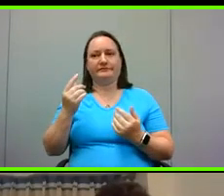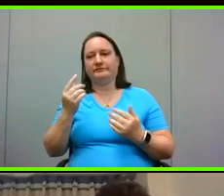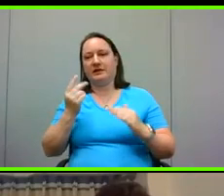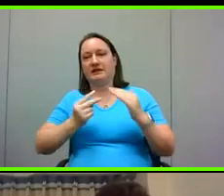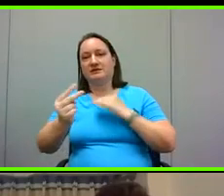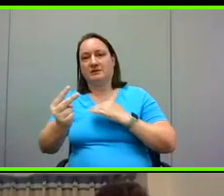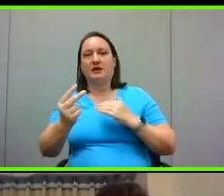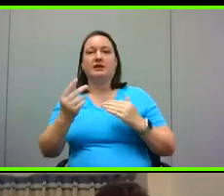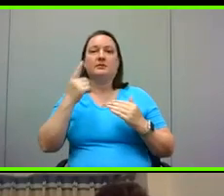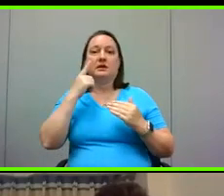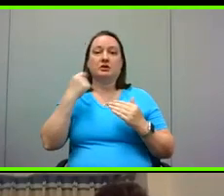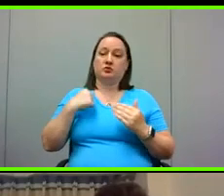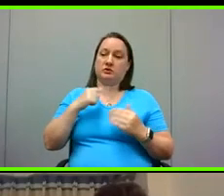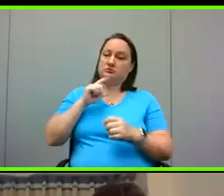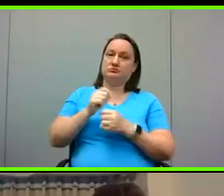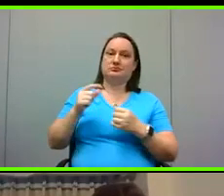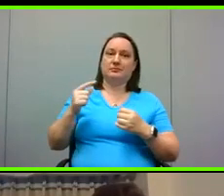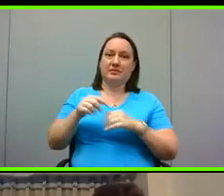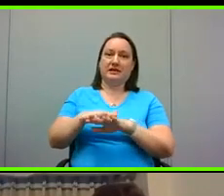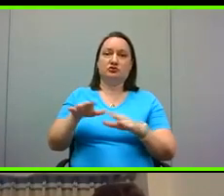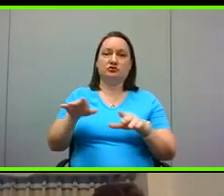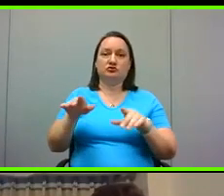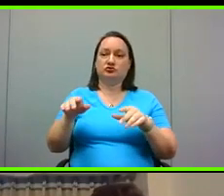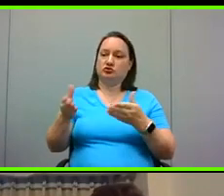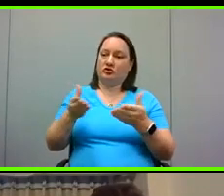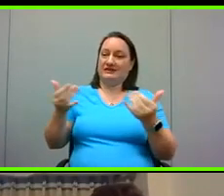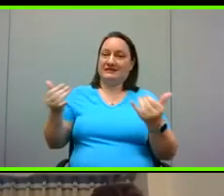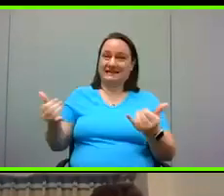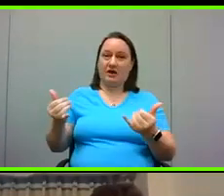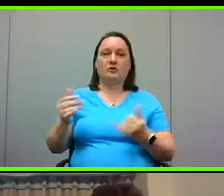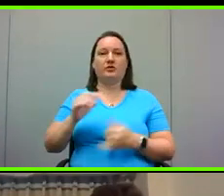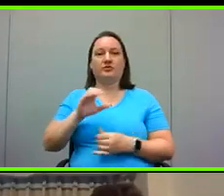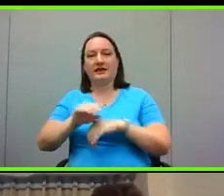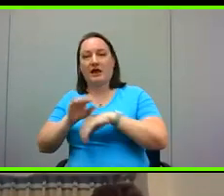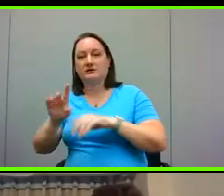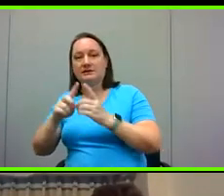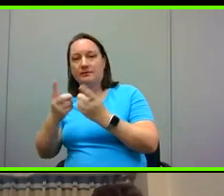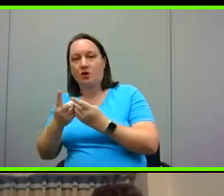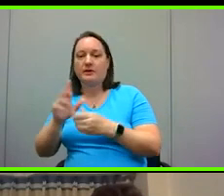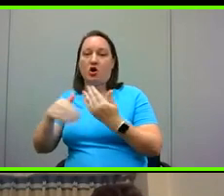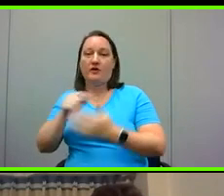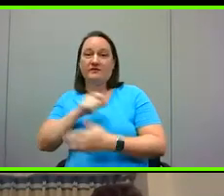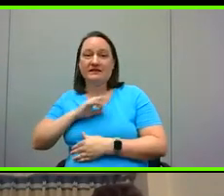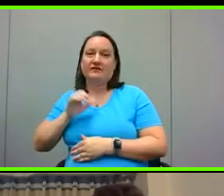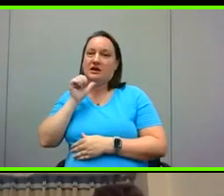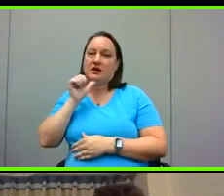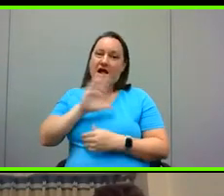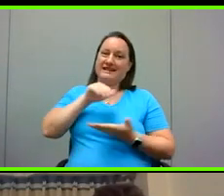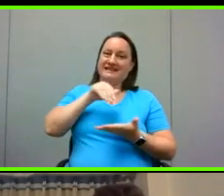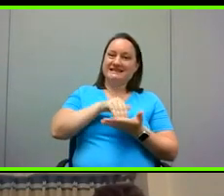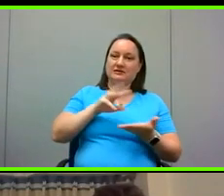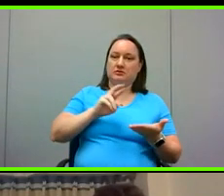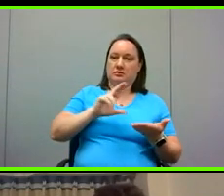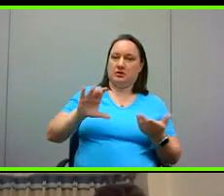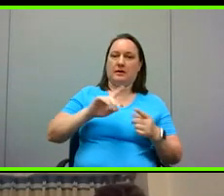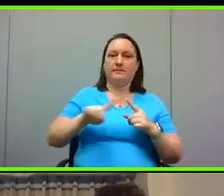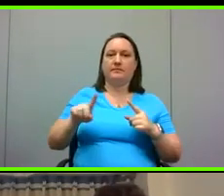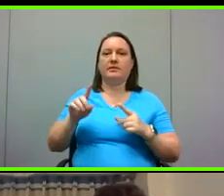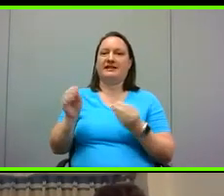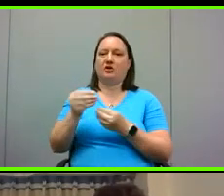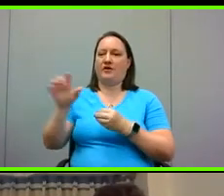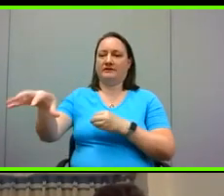department, all the staff are not at the center, but all the counselors in the field are working directly with the